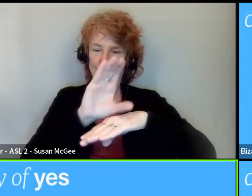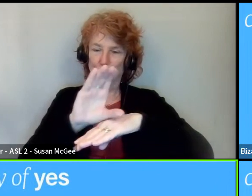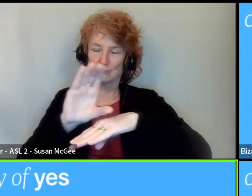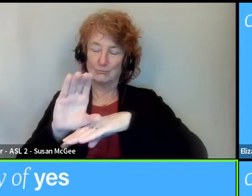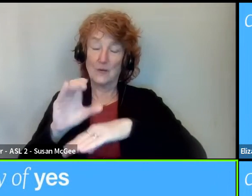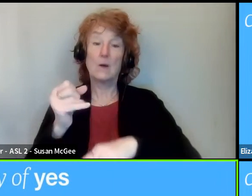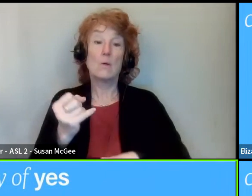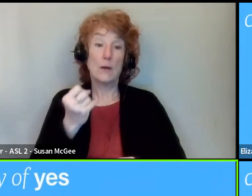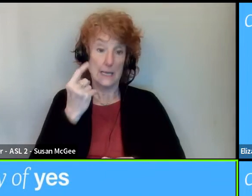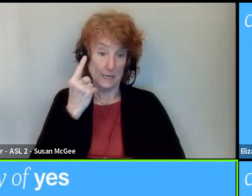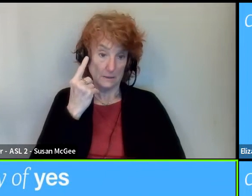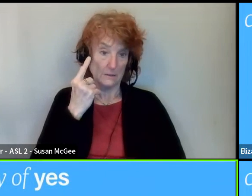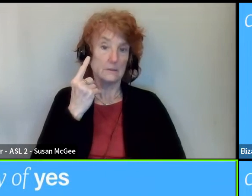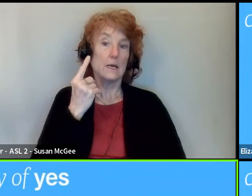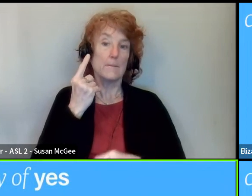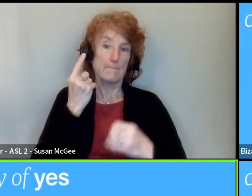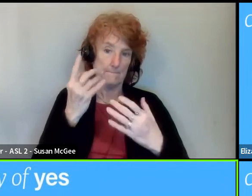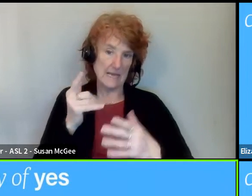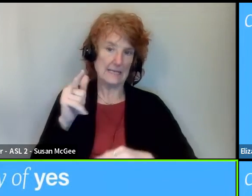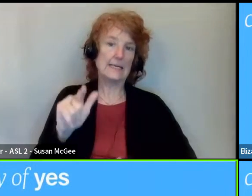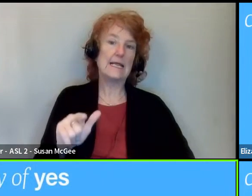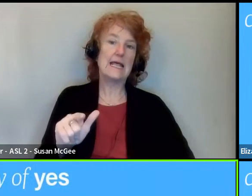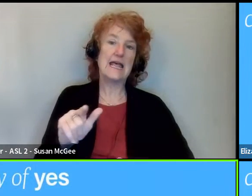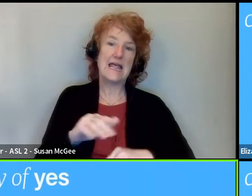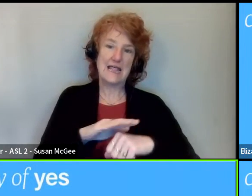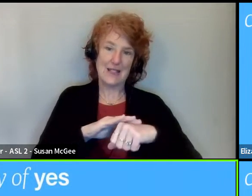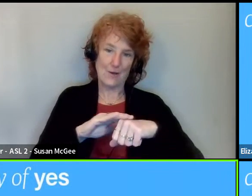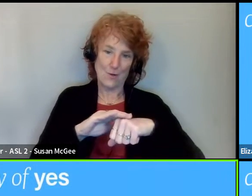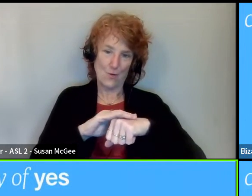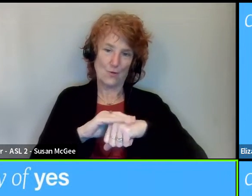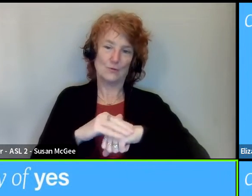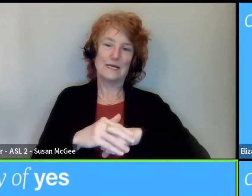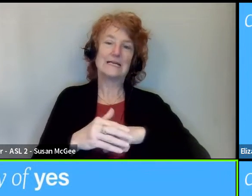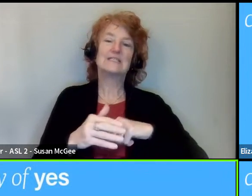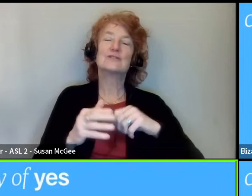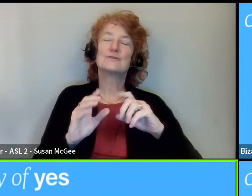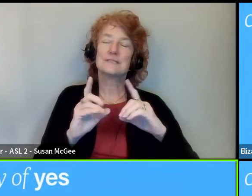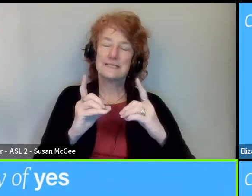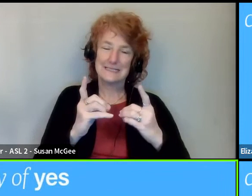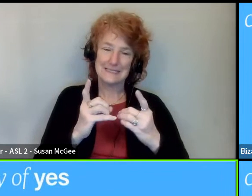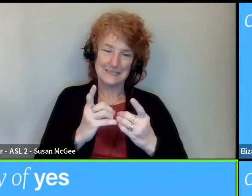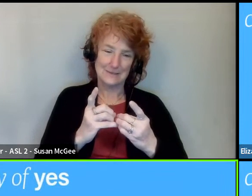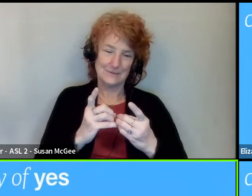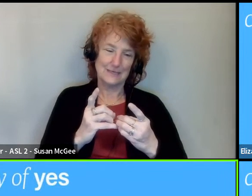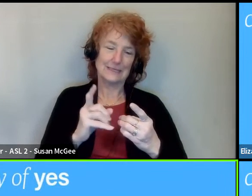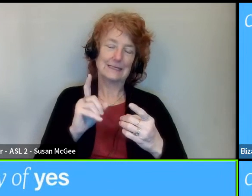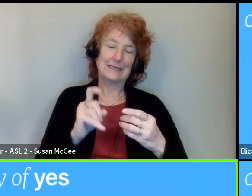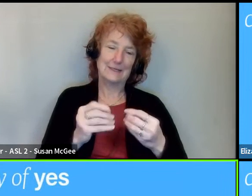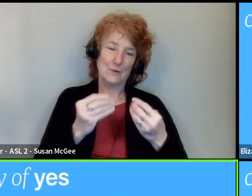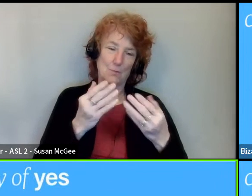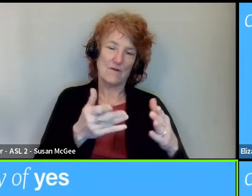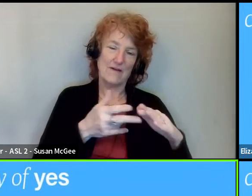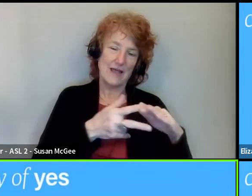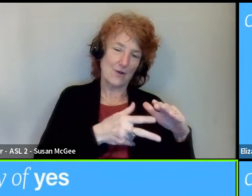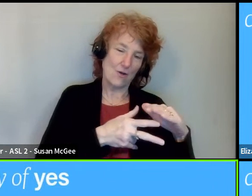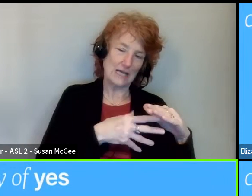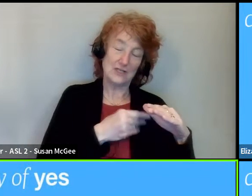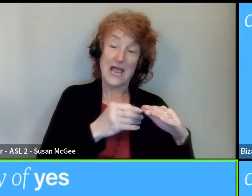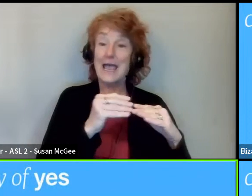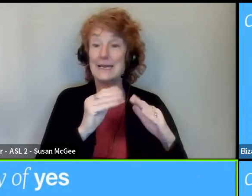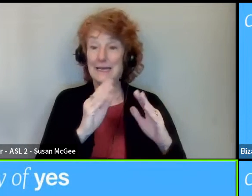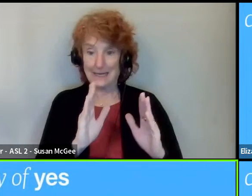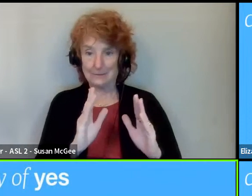it's important to provide that parking preserve your garage while also providing that housing opportunity. So we believe that